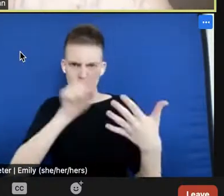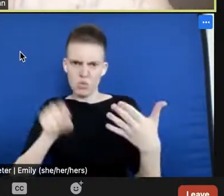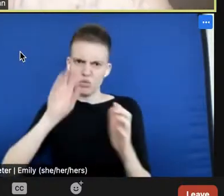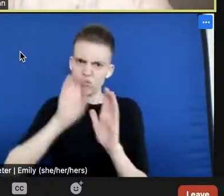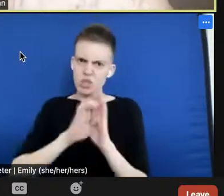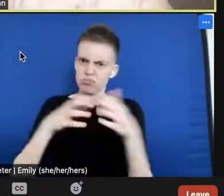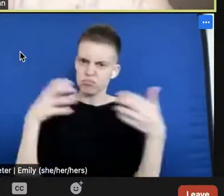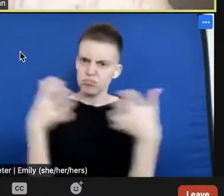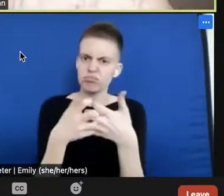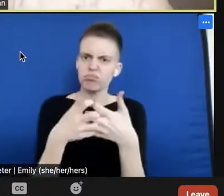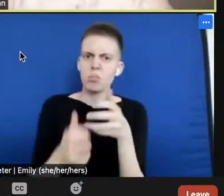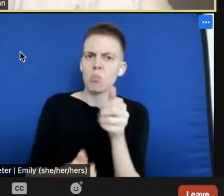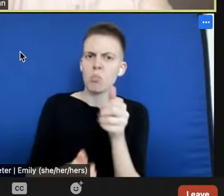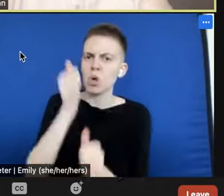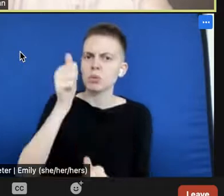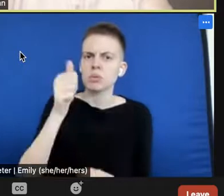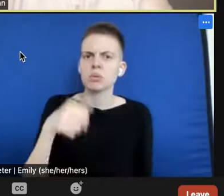Does anybody want